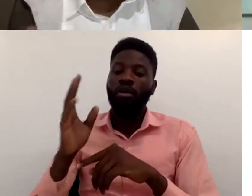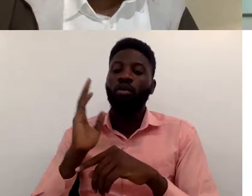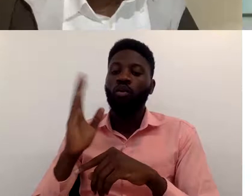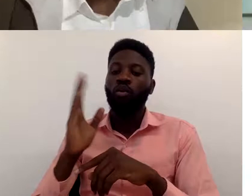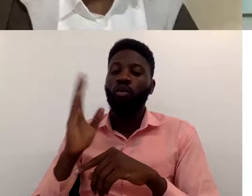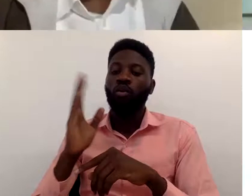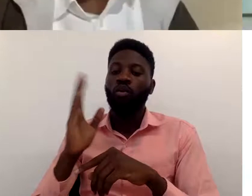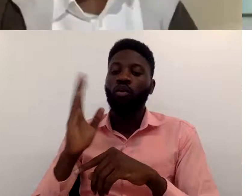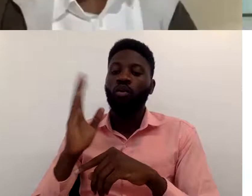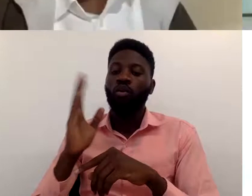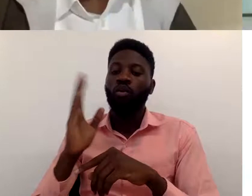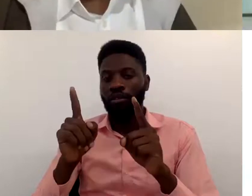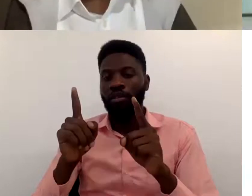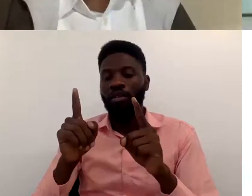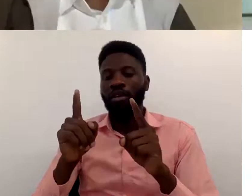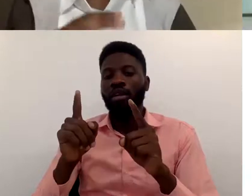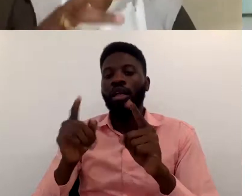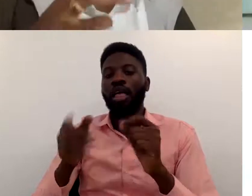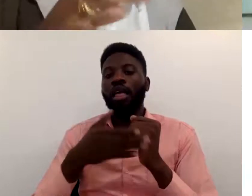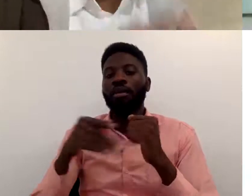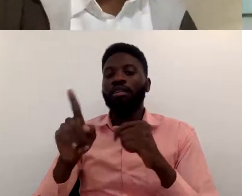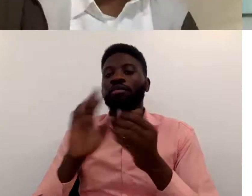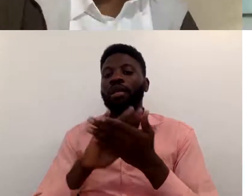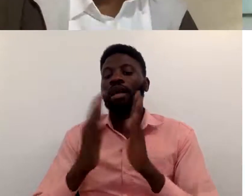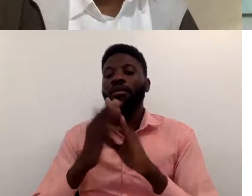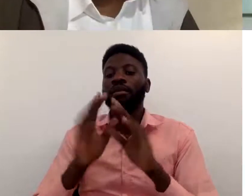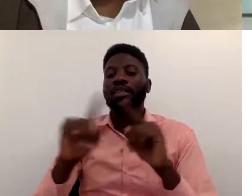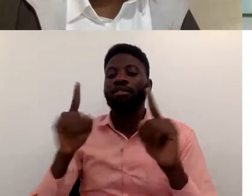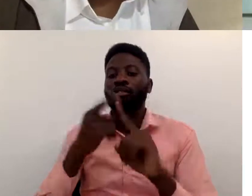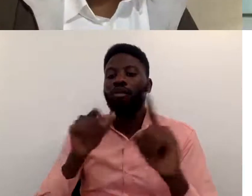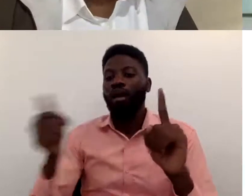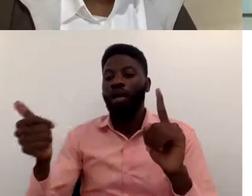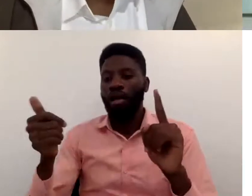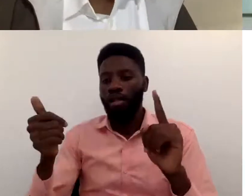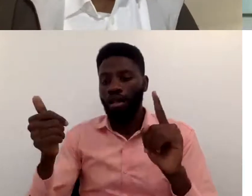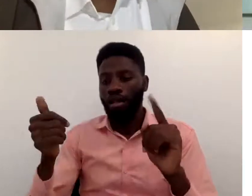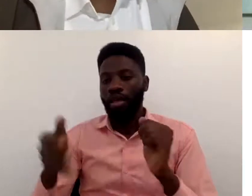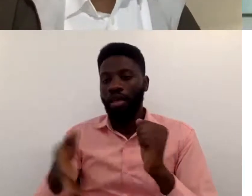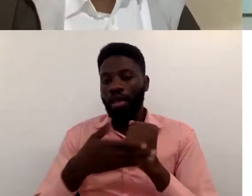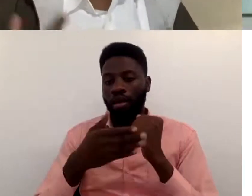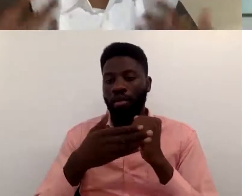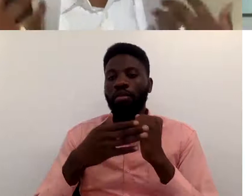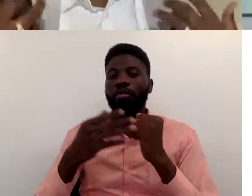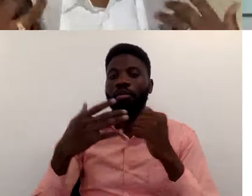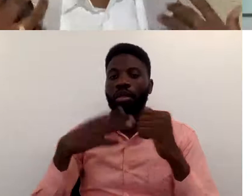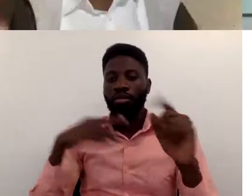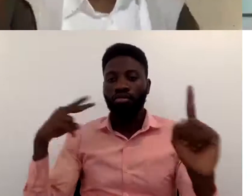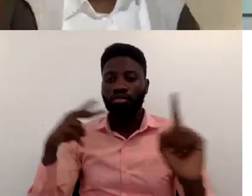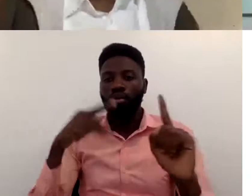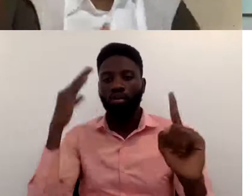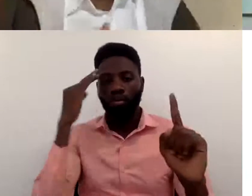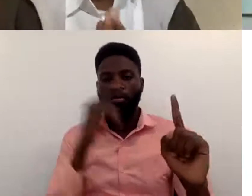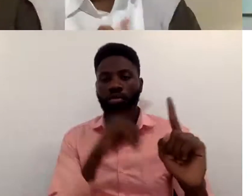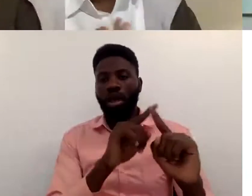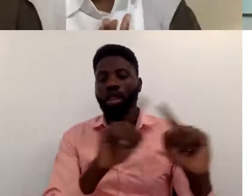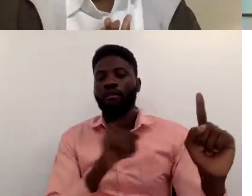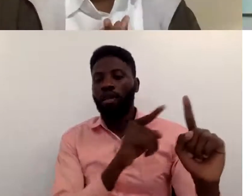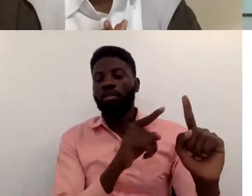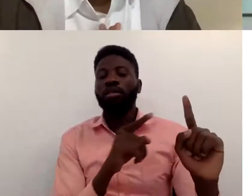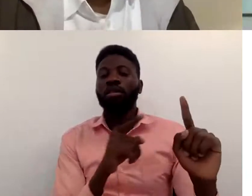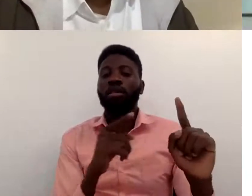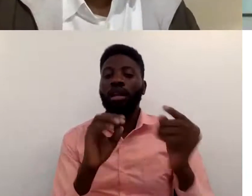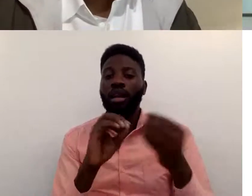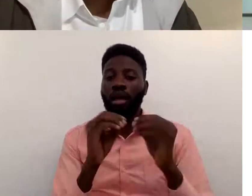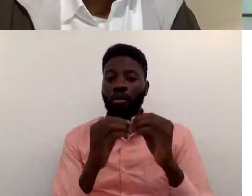to differentiate yourself, and you'll be able to stand out of the crowd. When you look at the number of students now getting